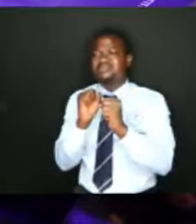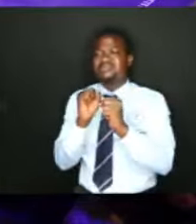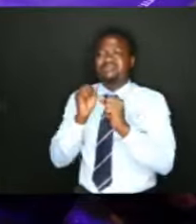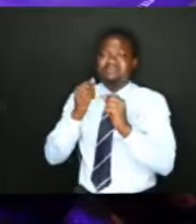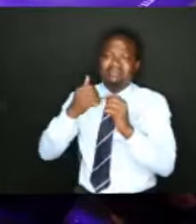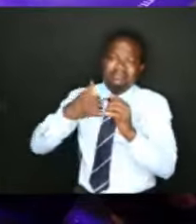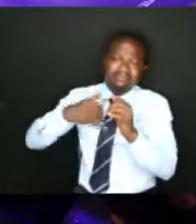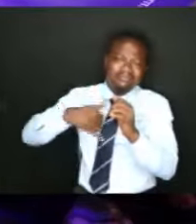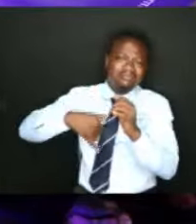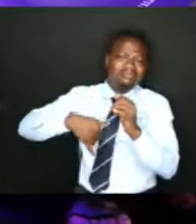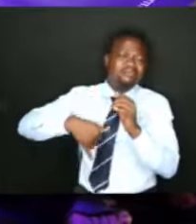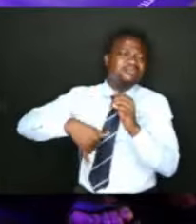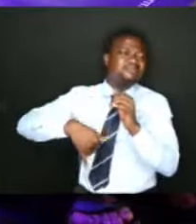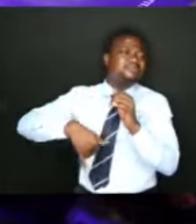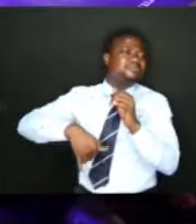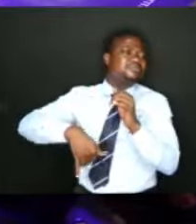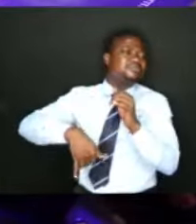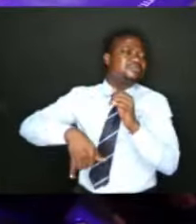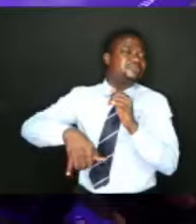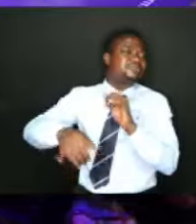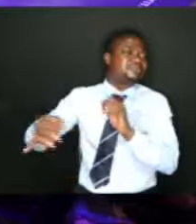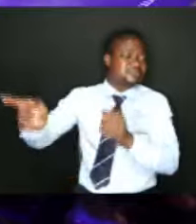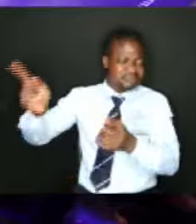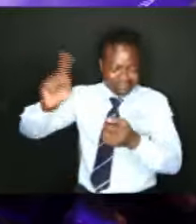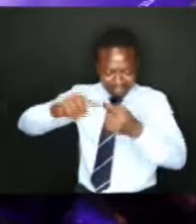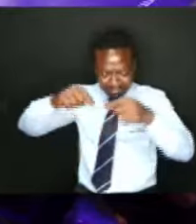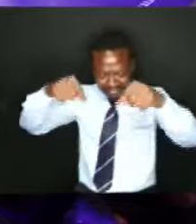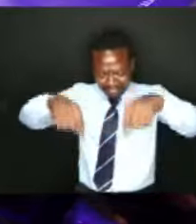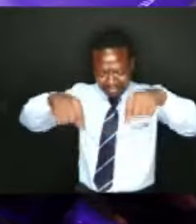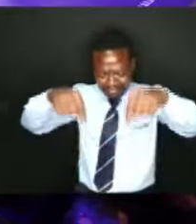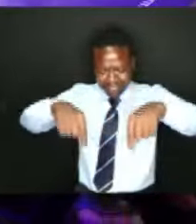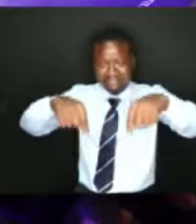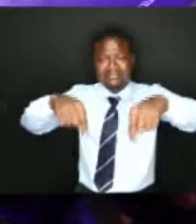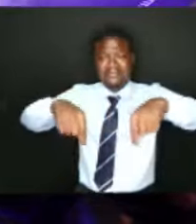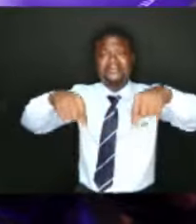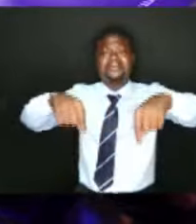tumino ewa honete.